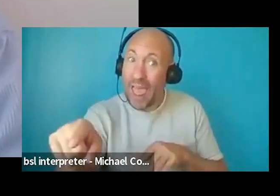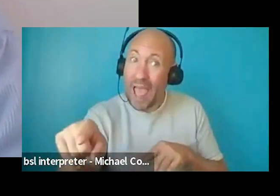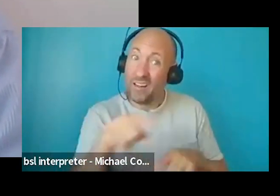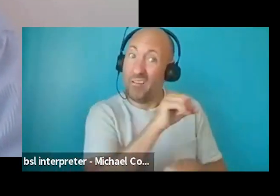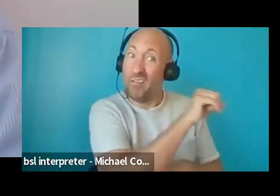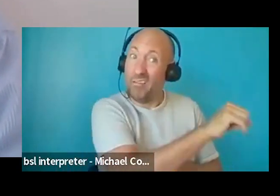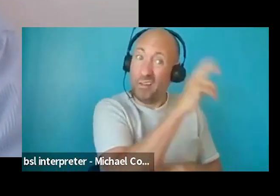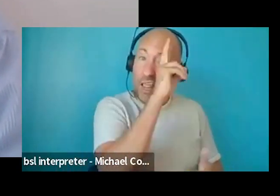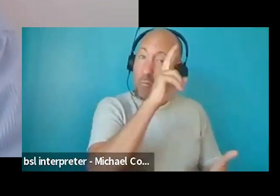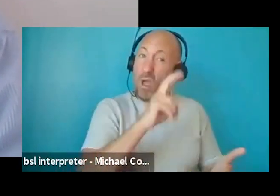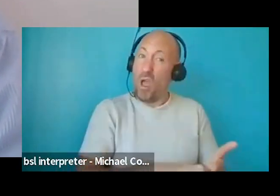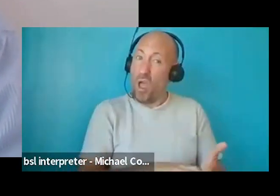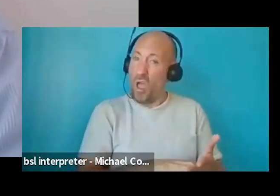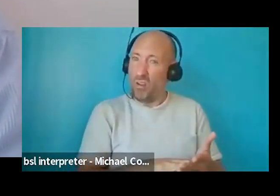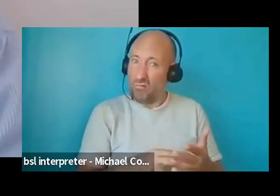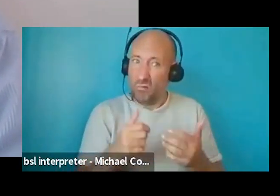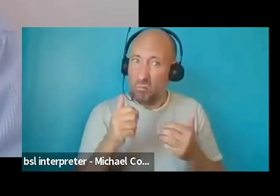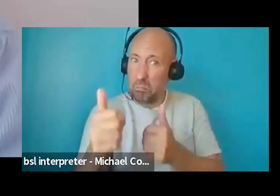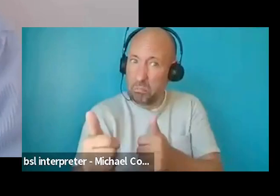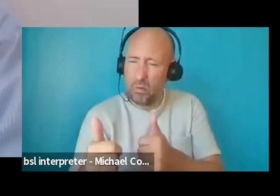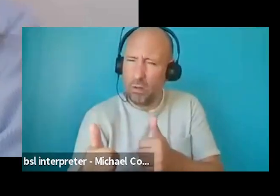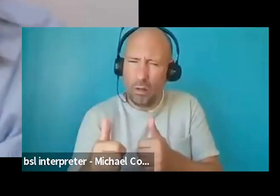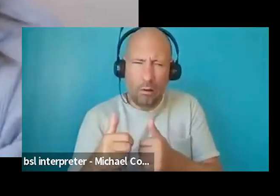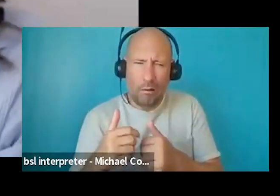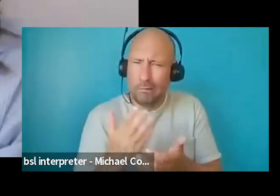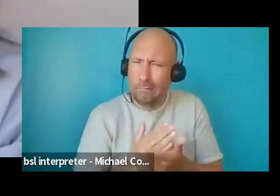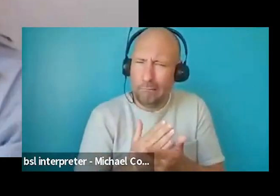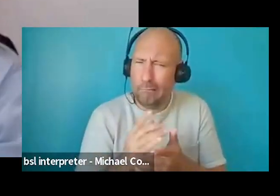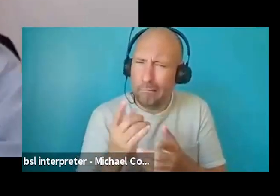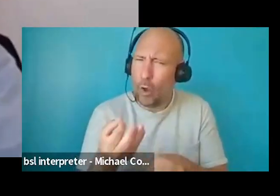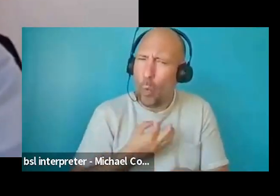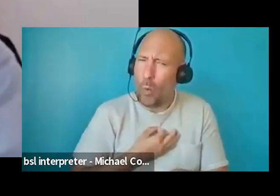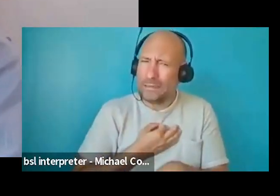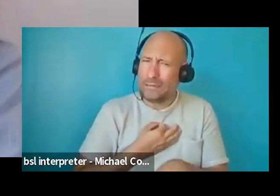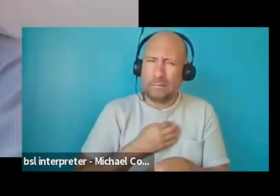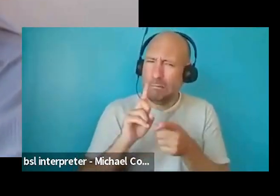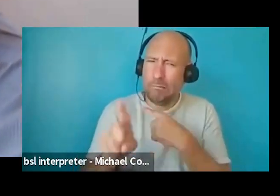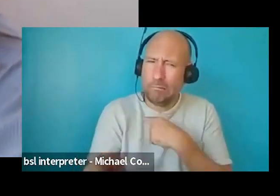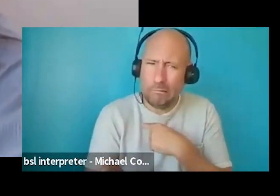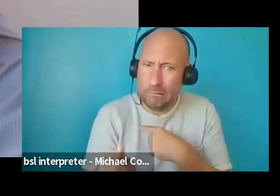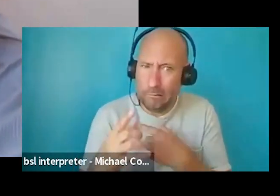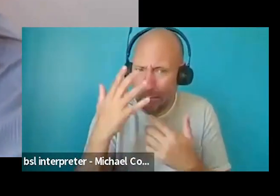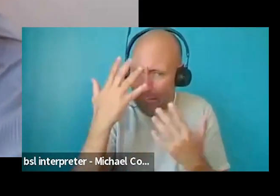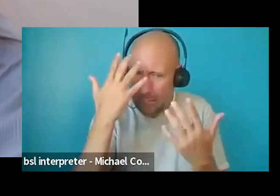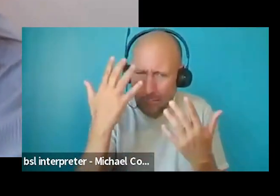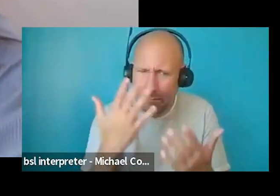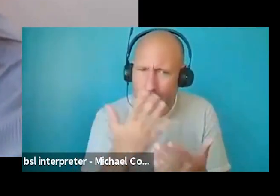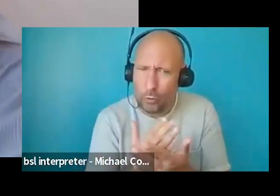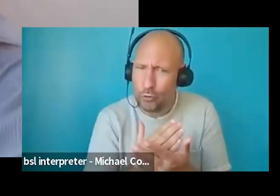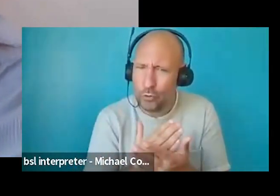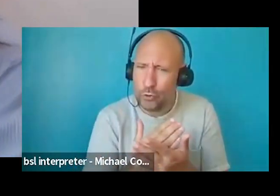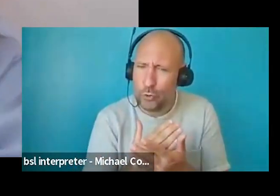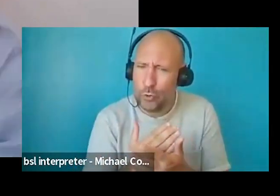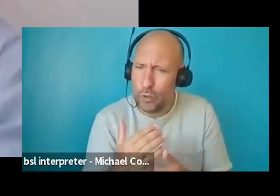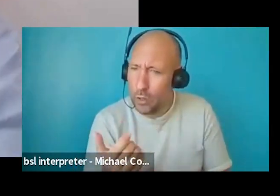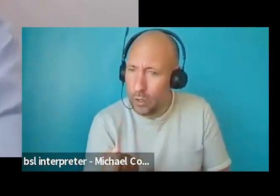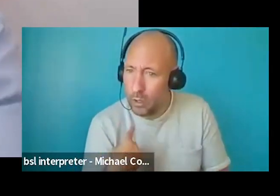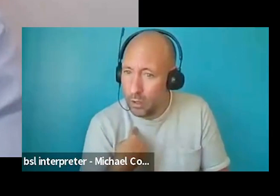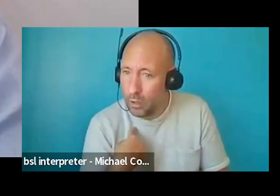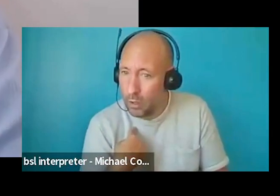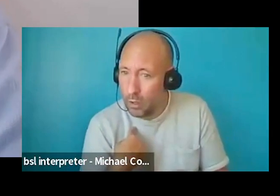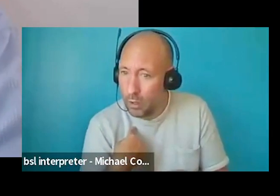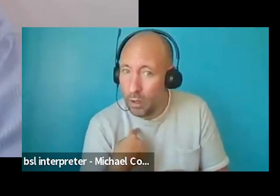residency. I'm not sure, Sylvia, if I'm answering the question. Is it clear? Yes, right, Sylvia. Everything